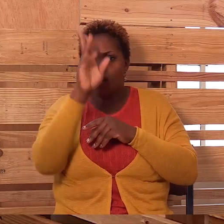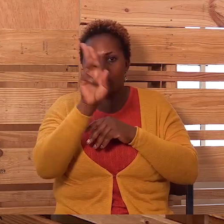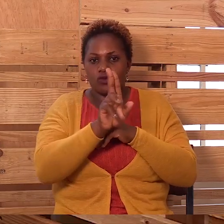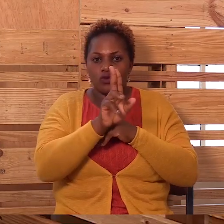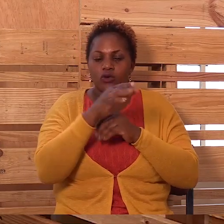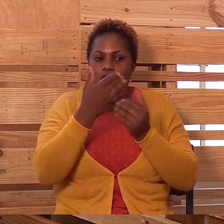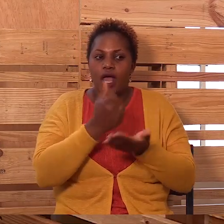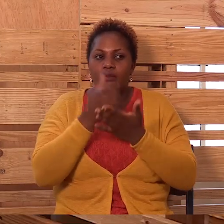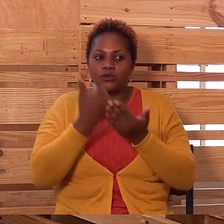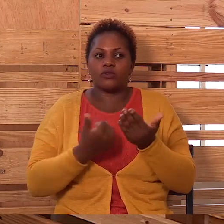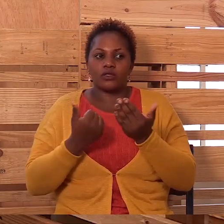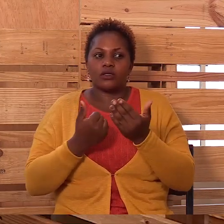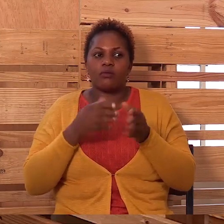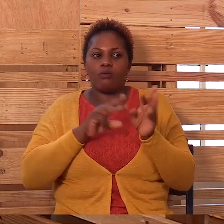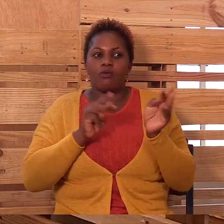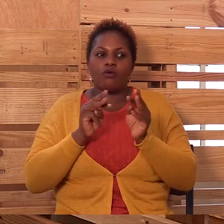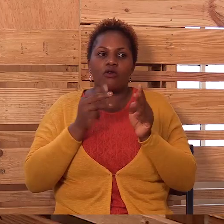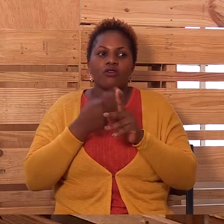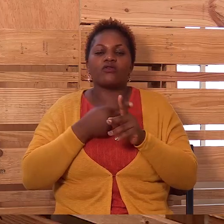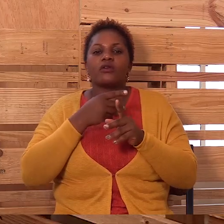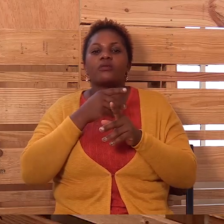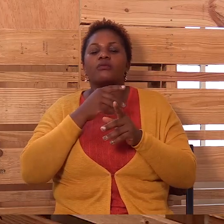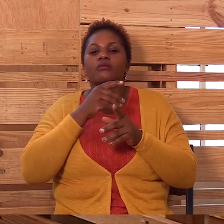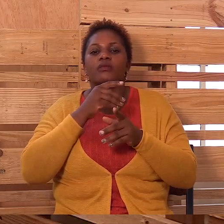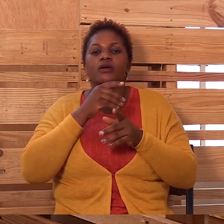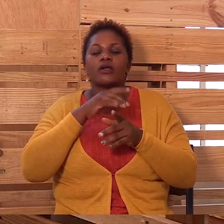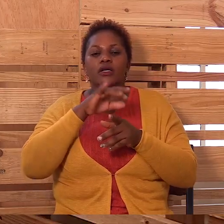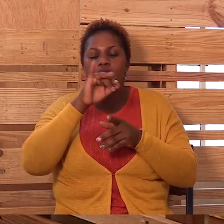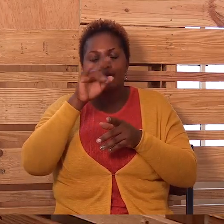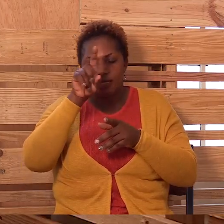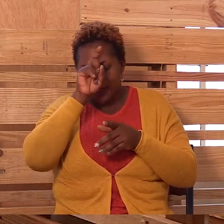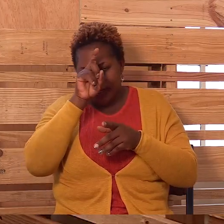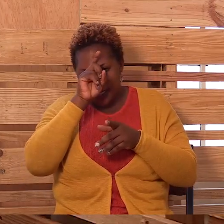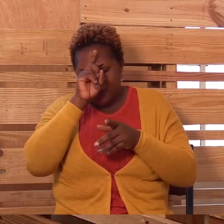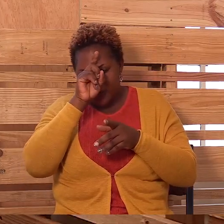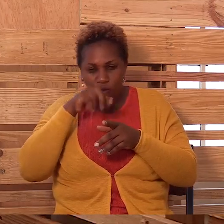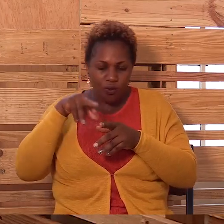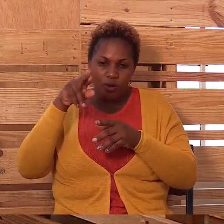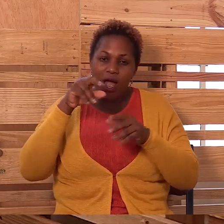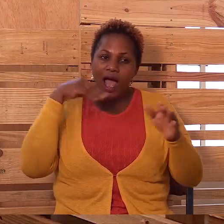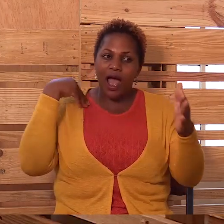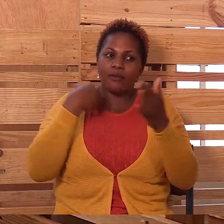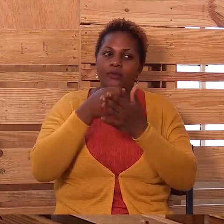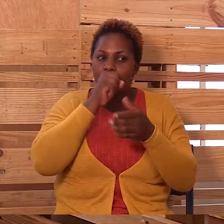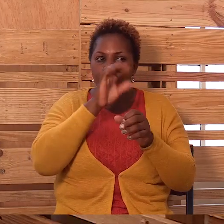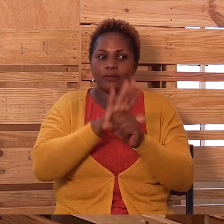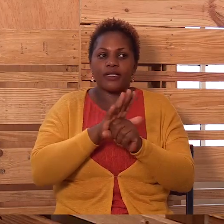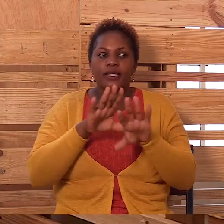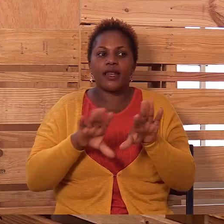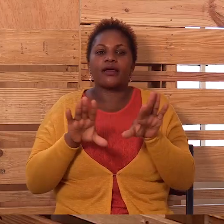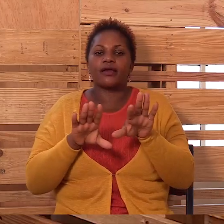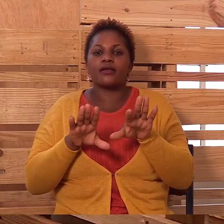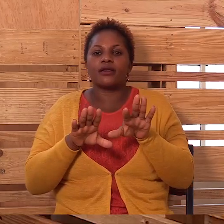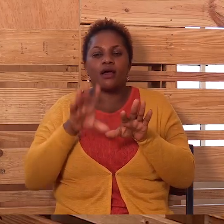God use to help the Israelites move from Egypt all the way through the wilderness to the promised land?